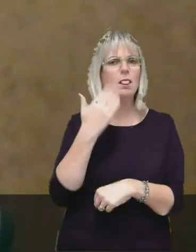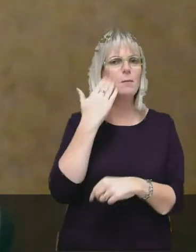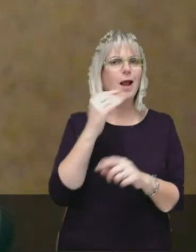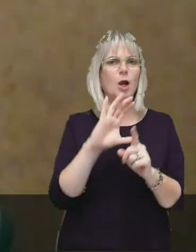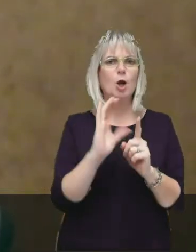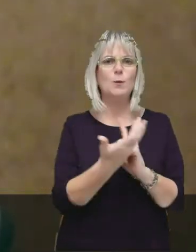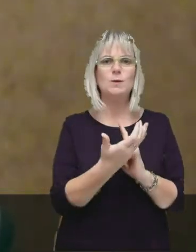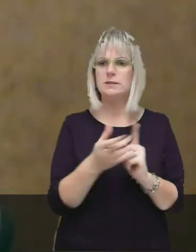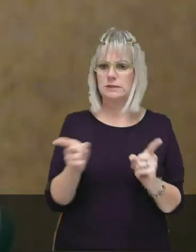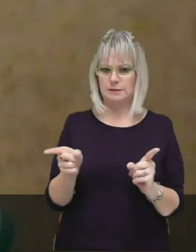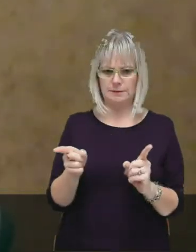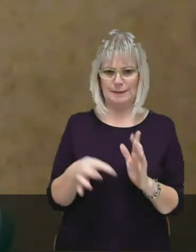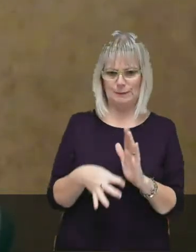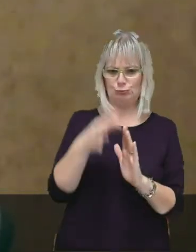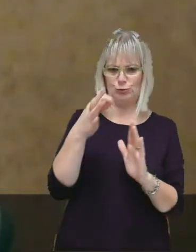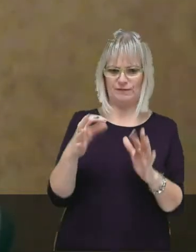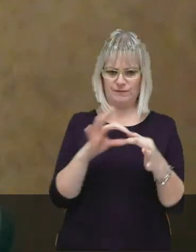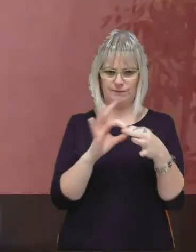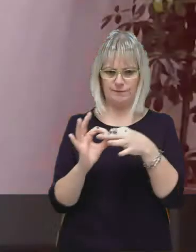Mr. Mayor.